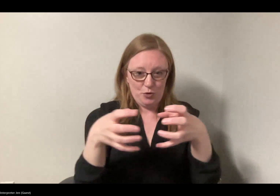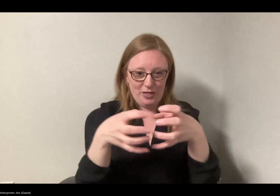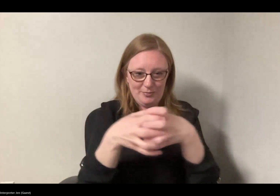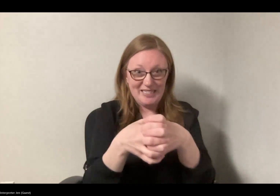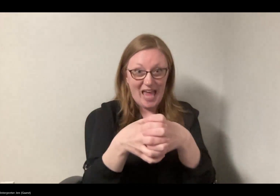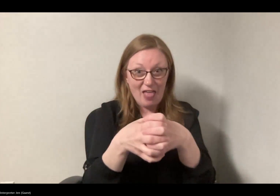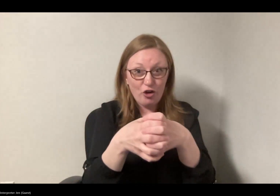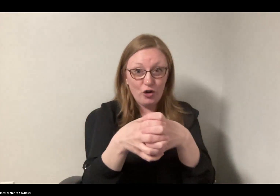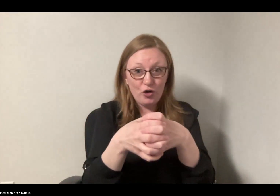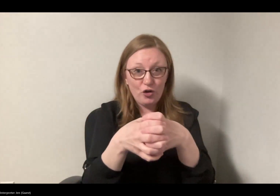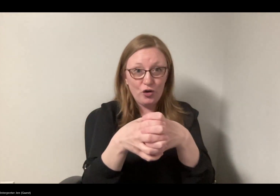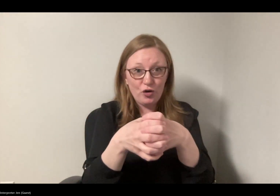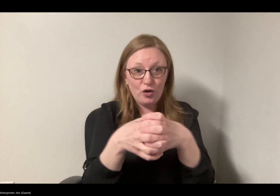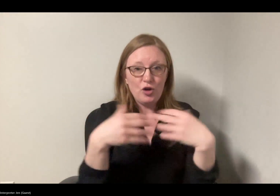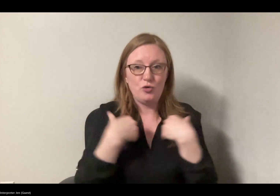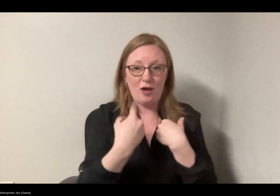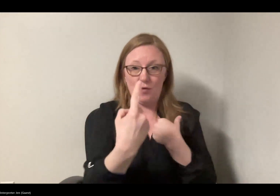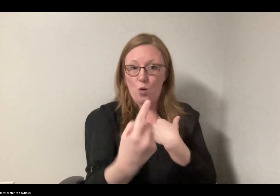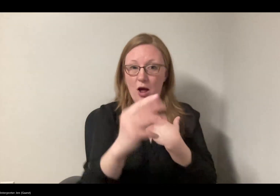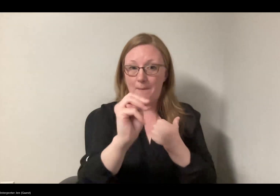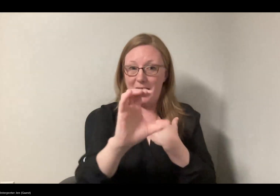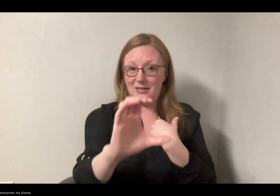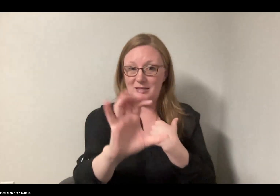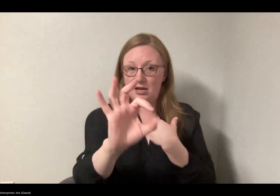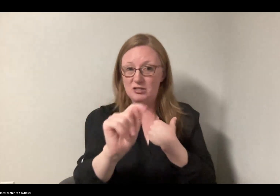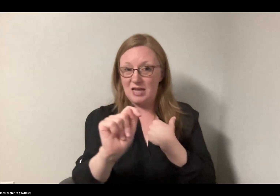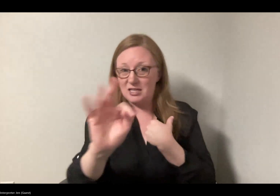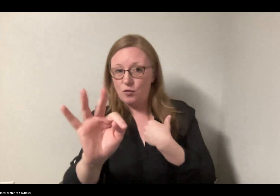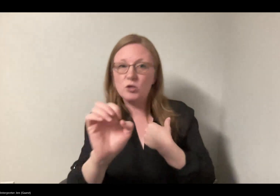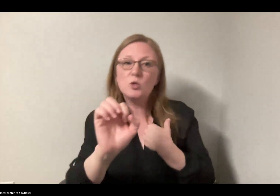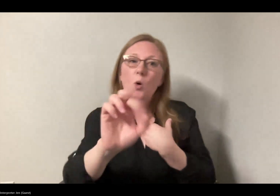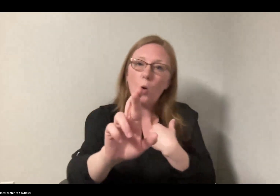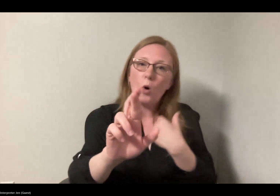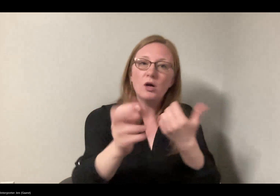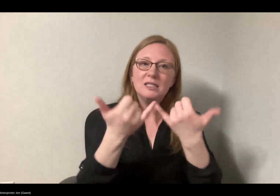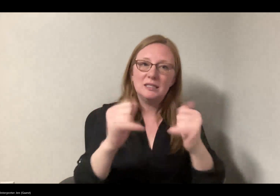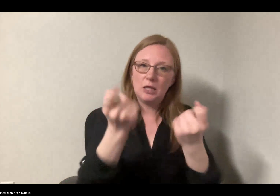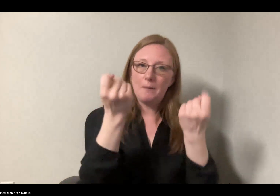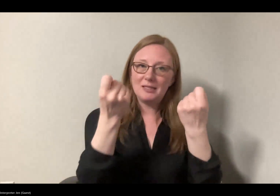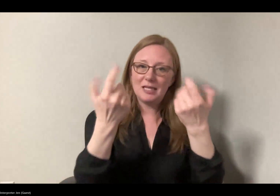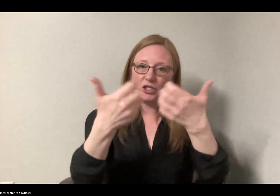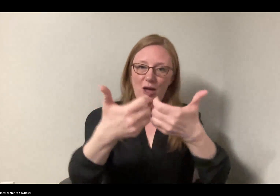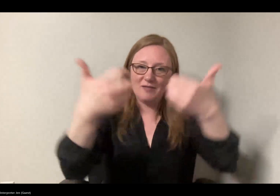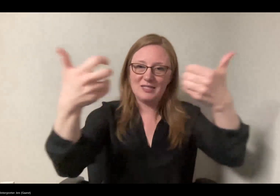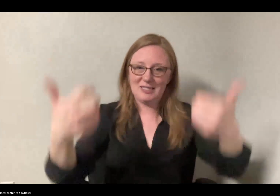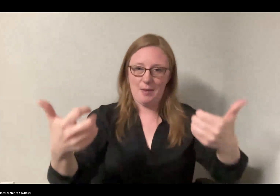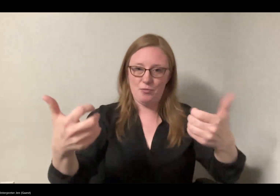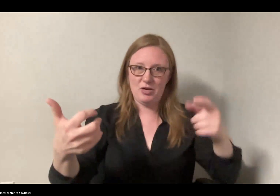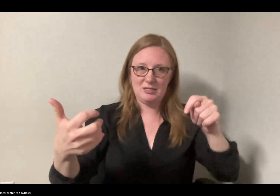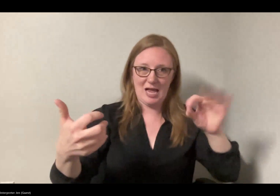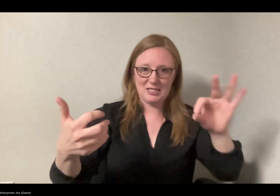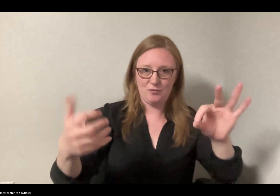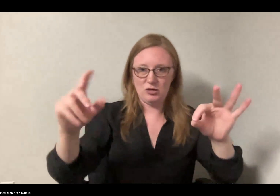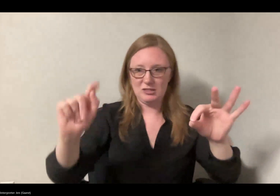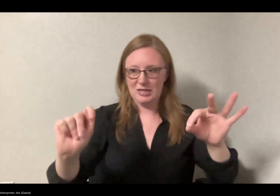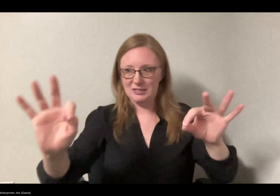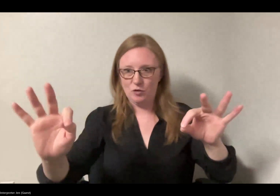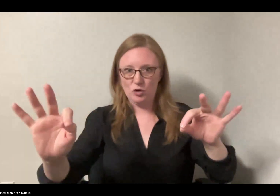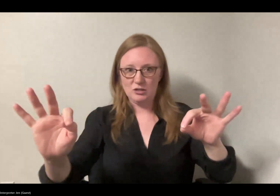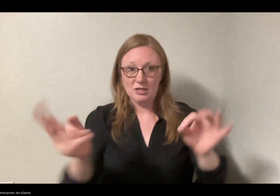to have a single mass care task force, or does it still make sense to have two separate task forces that